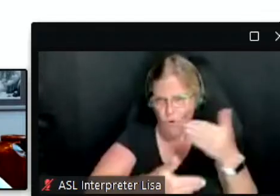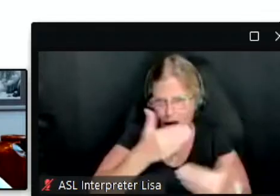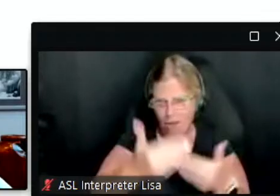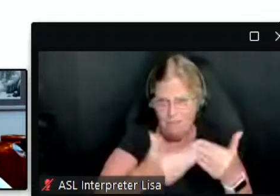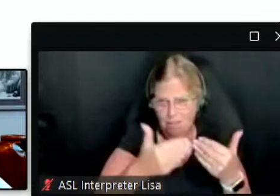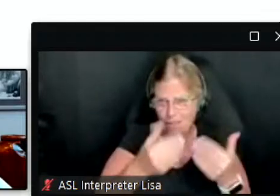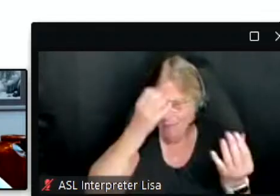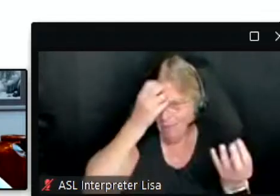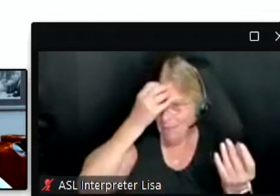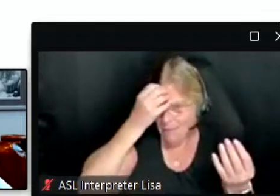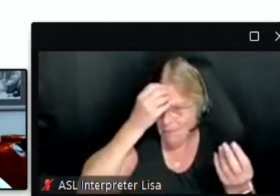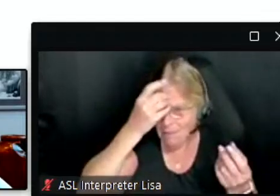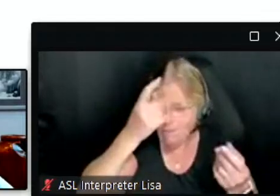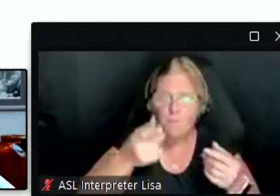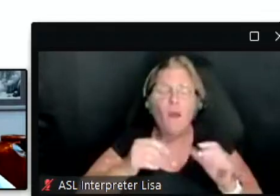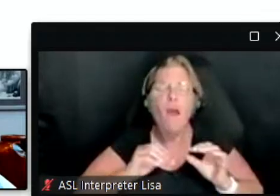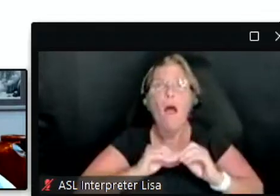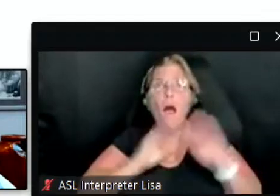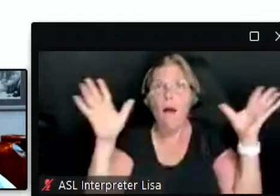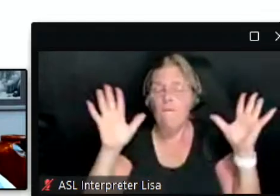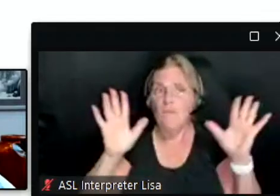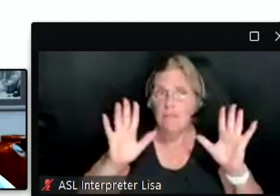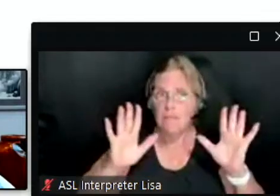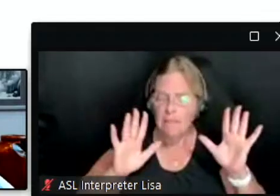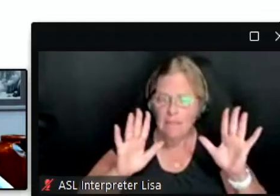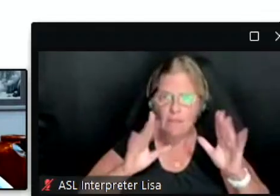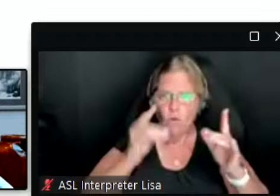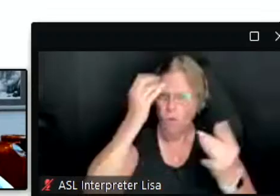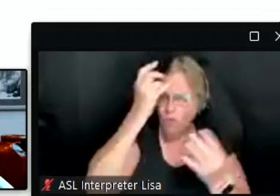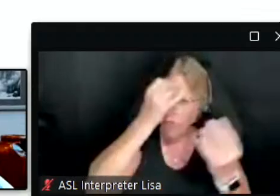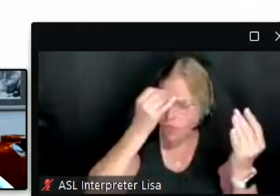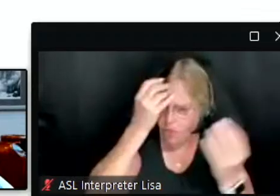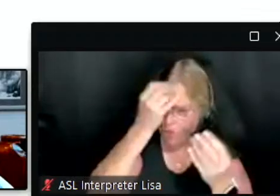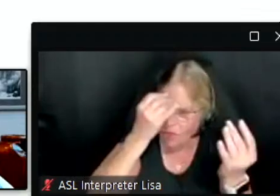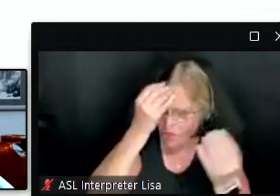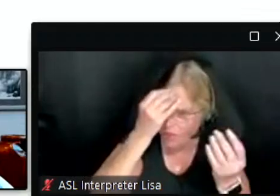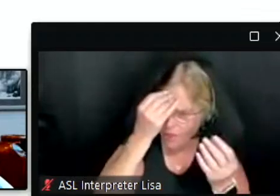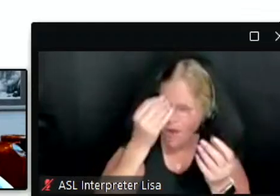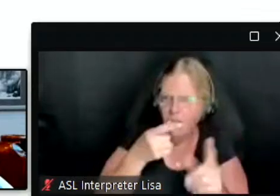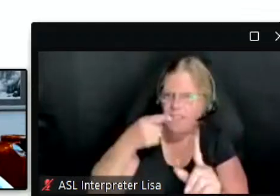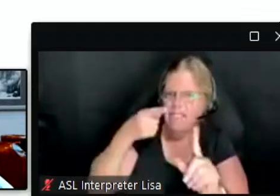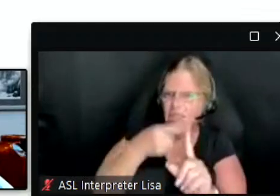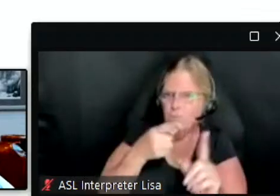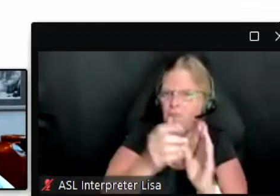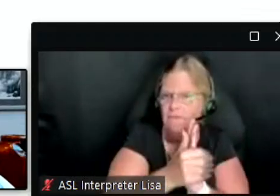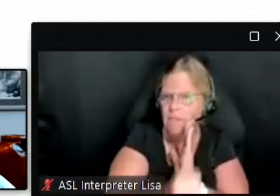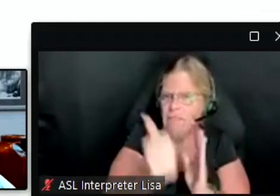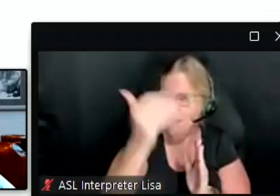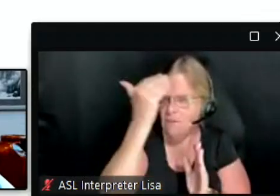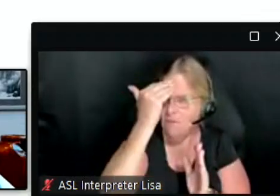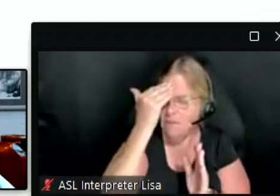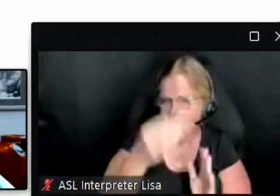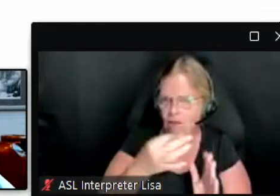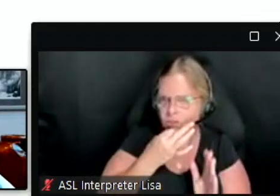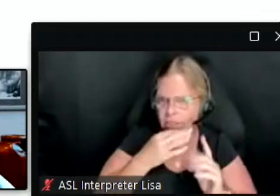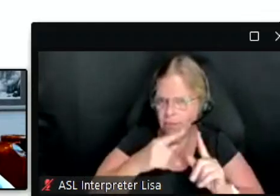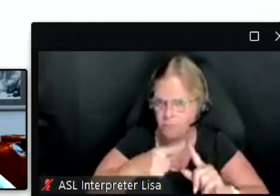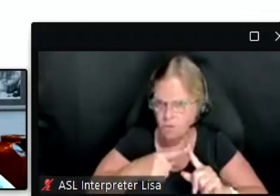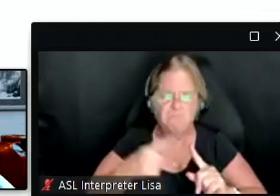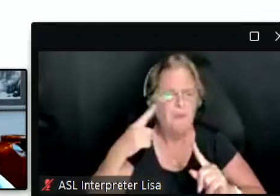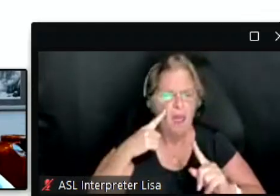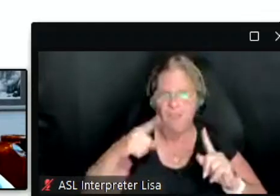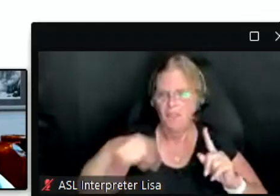really clear, thoughtful, and quite specific set of skills, knowledge, and expertise. So I think you've